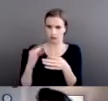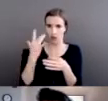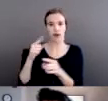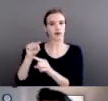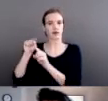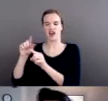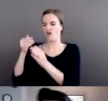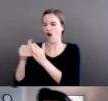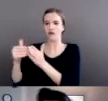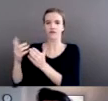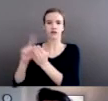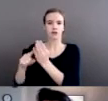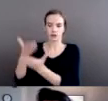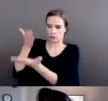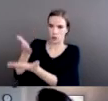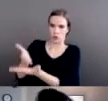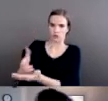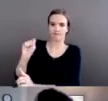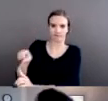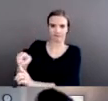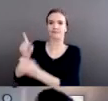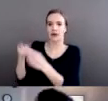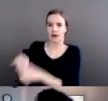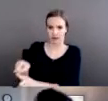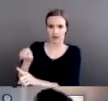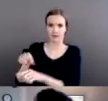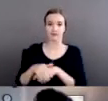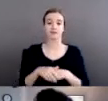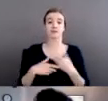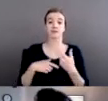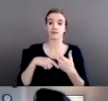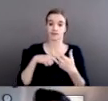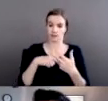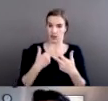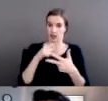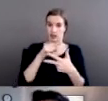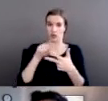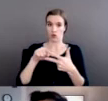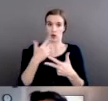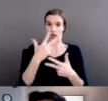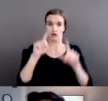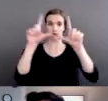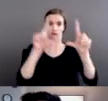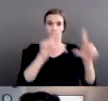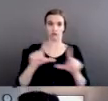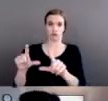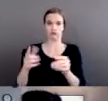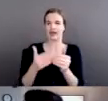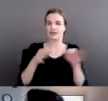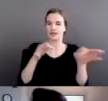easier way of explaining how victimization happens. Granted, there's always, you know,